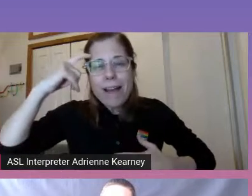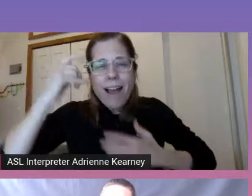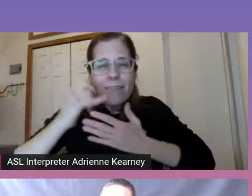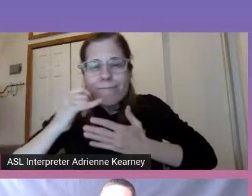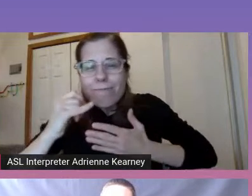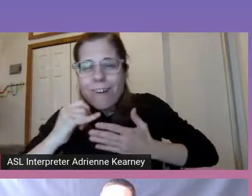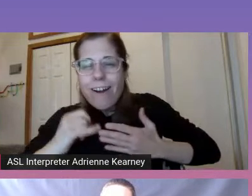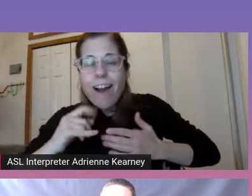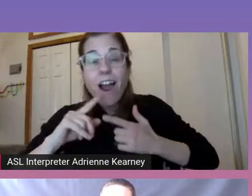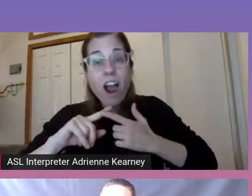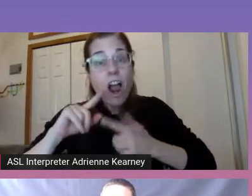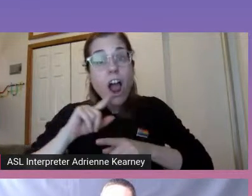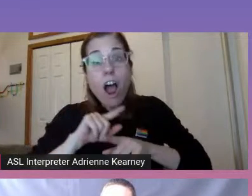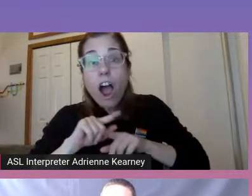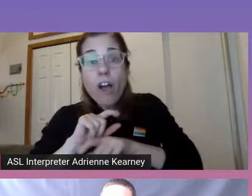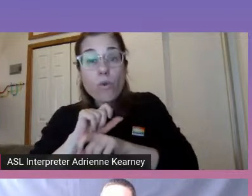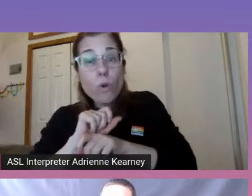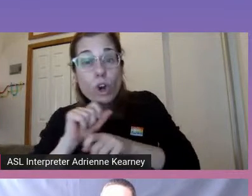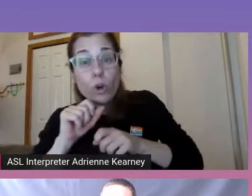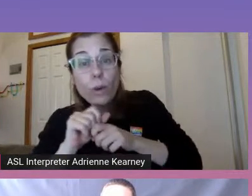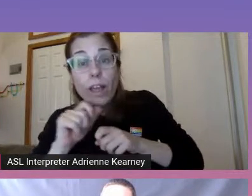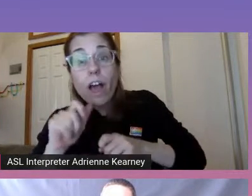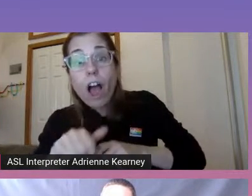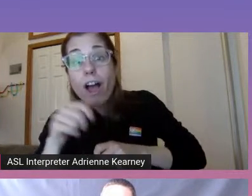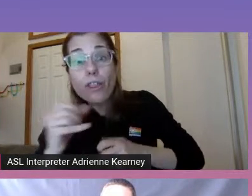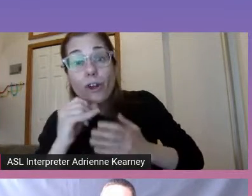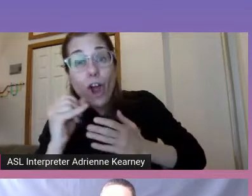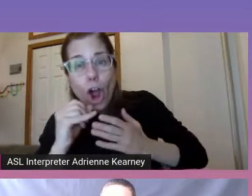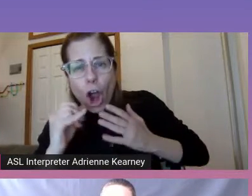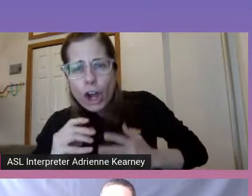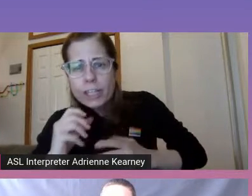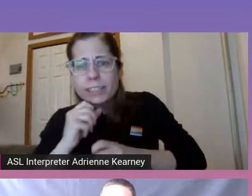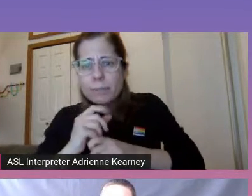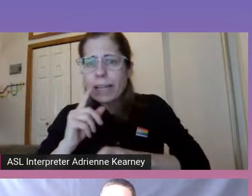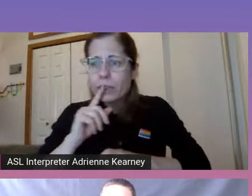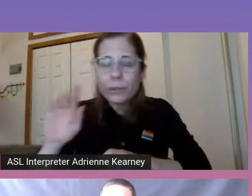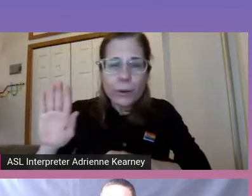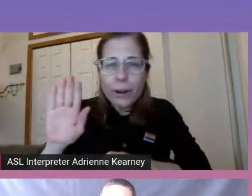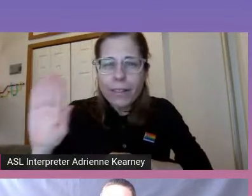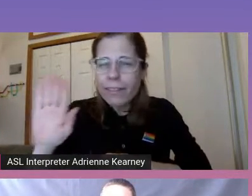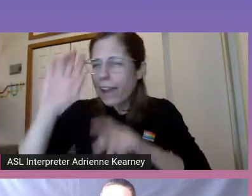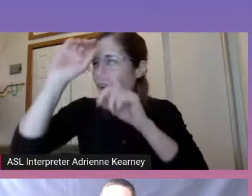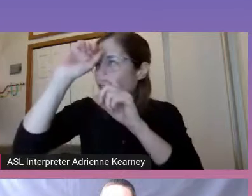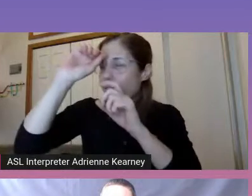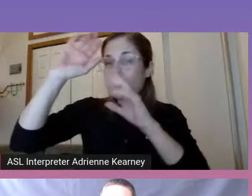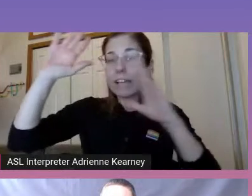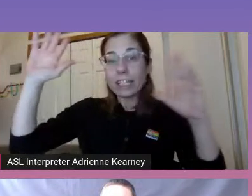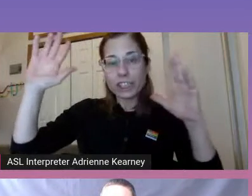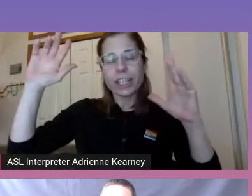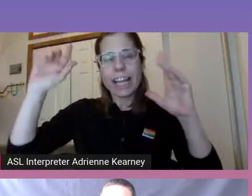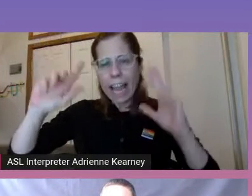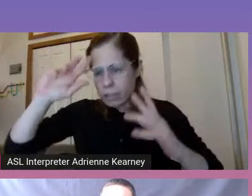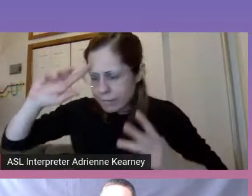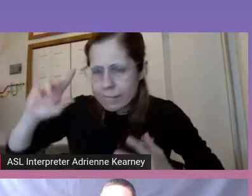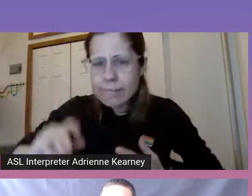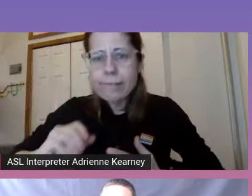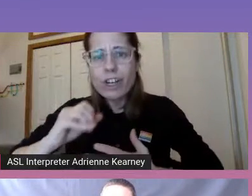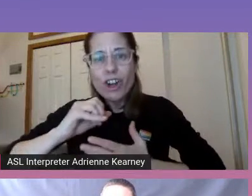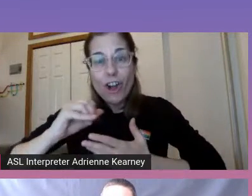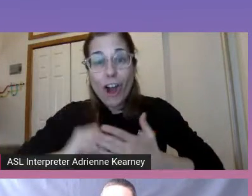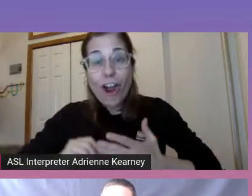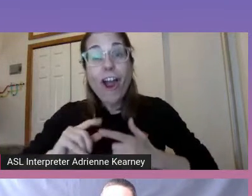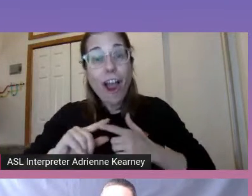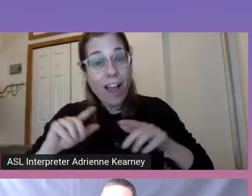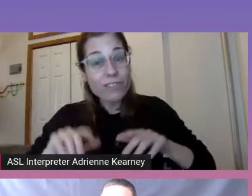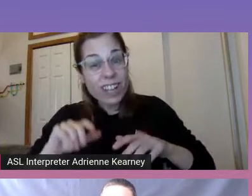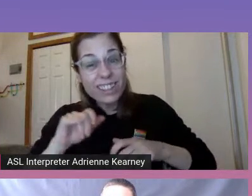to ensure that the vision that they have in their head is able to be manifested in the reality. I do that first and foremost through theater, but I've also done that with